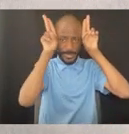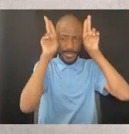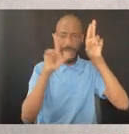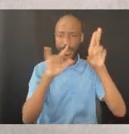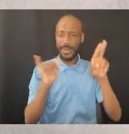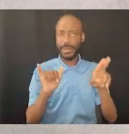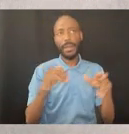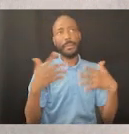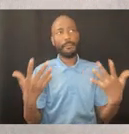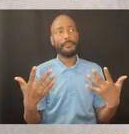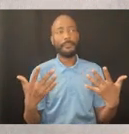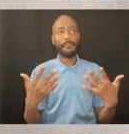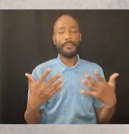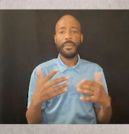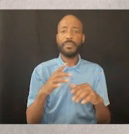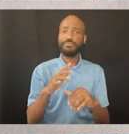turkey feathers.